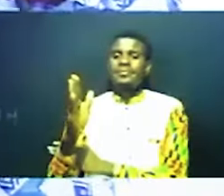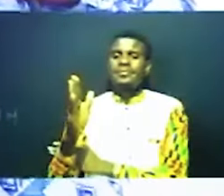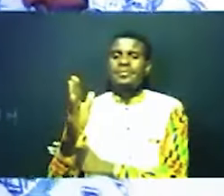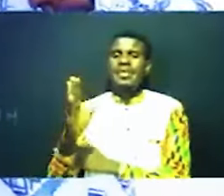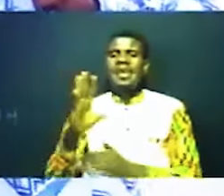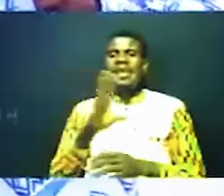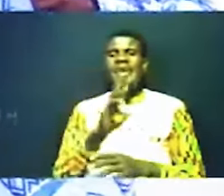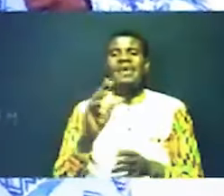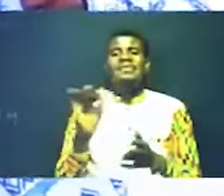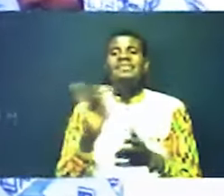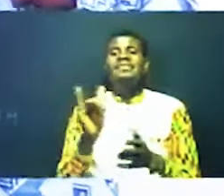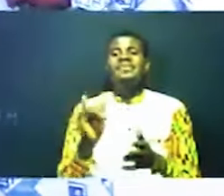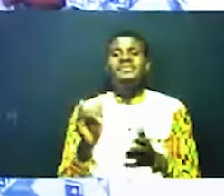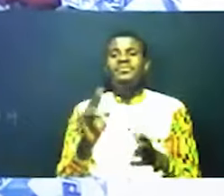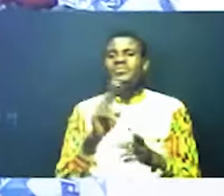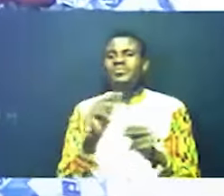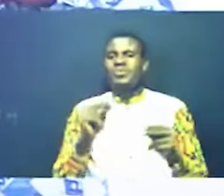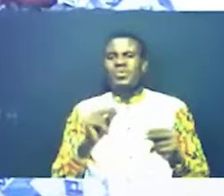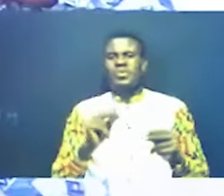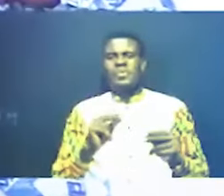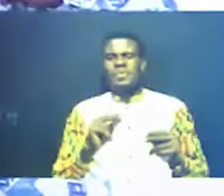that no bitter root